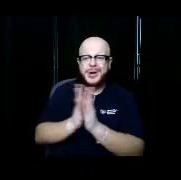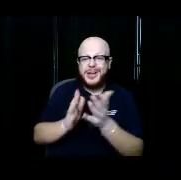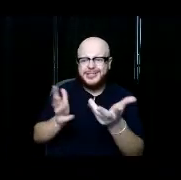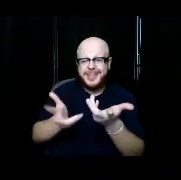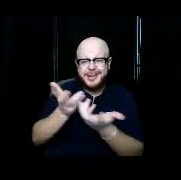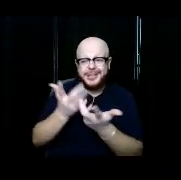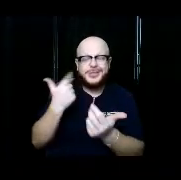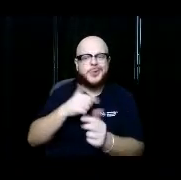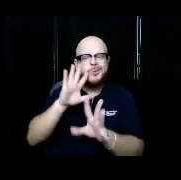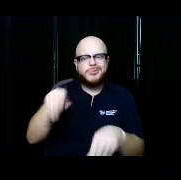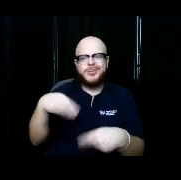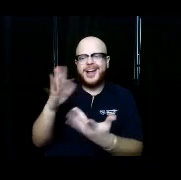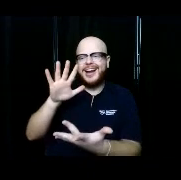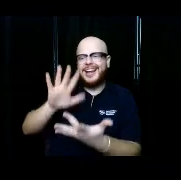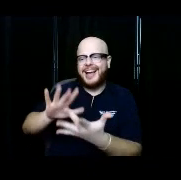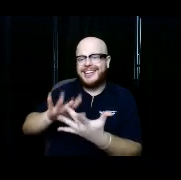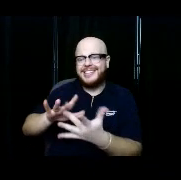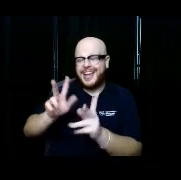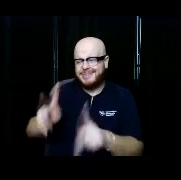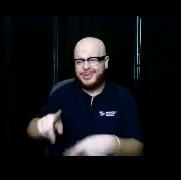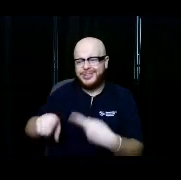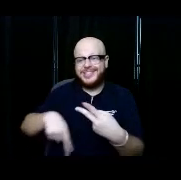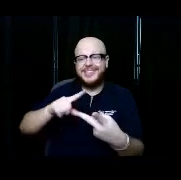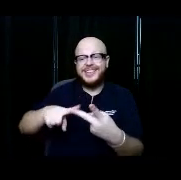number, and email address.